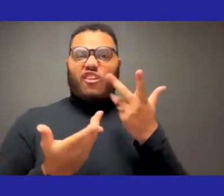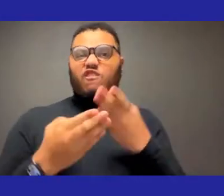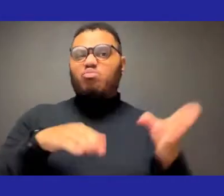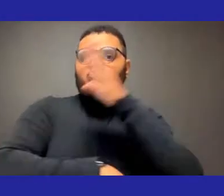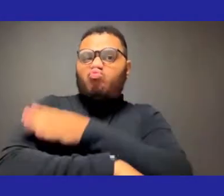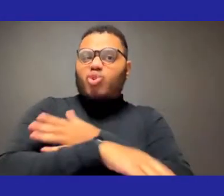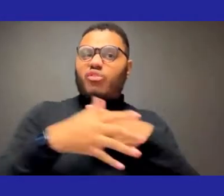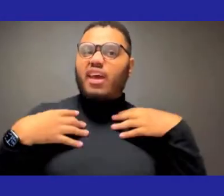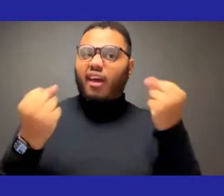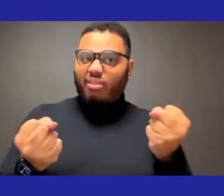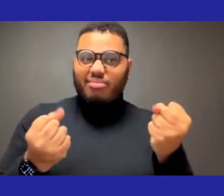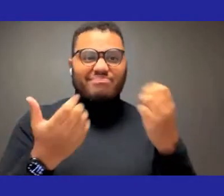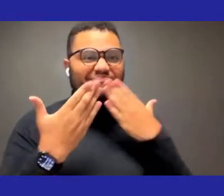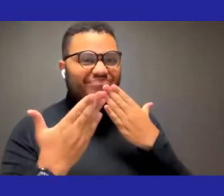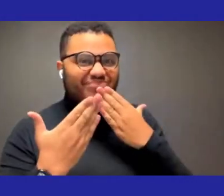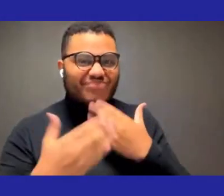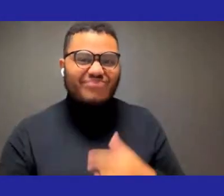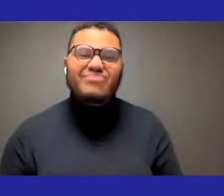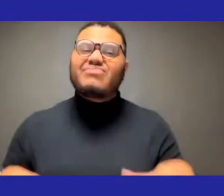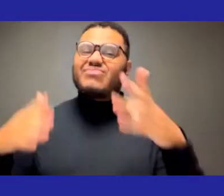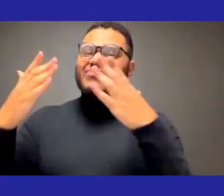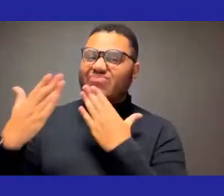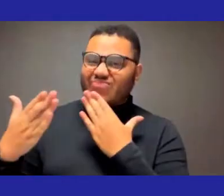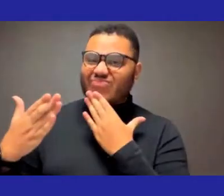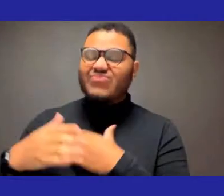Thank you. Questions?